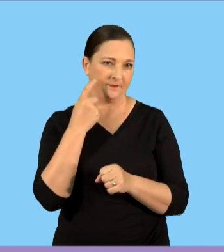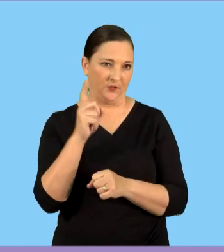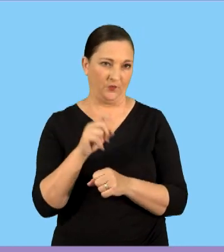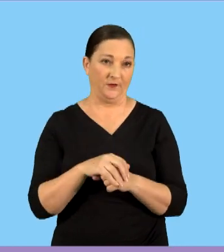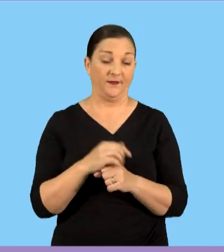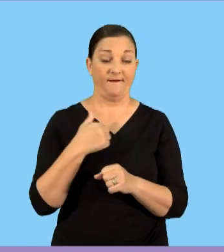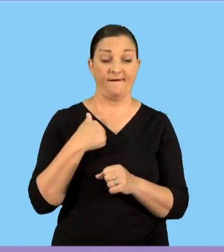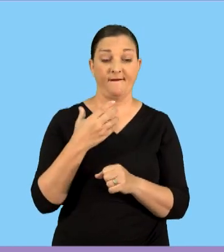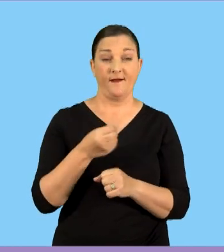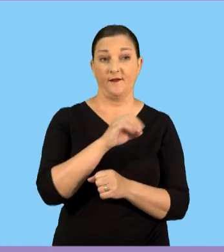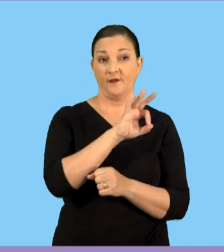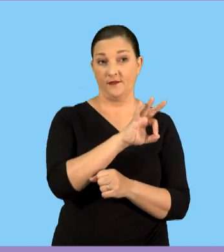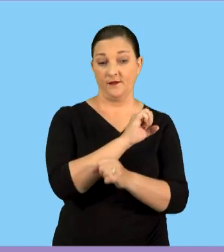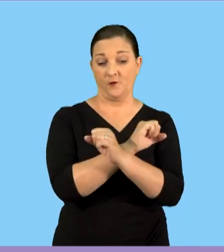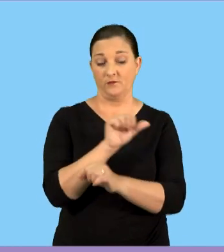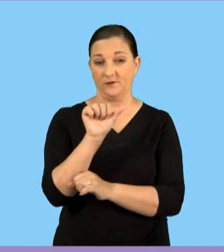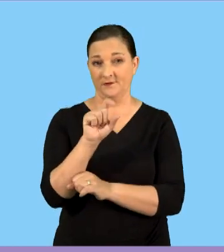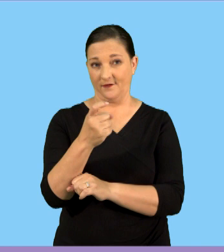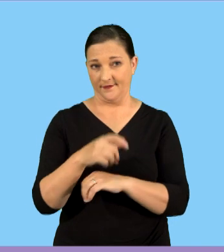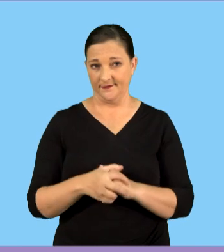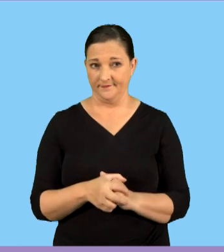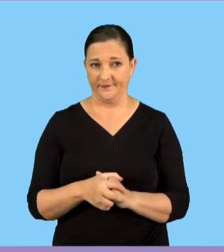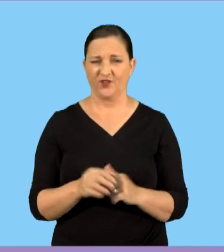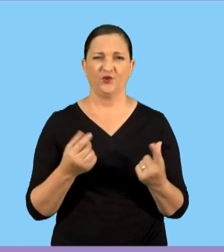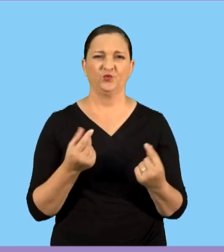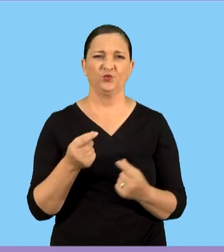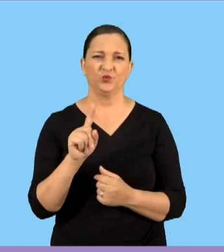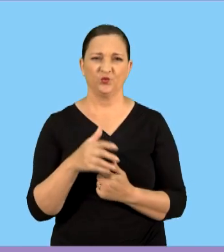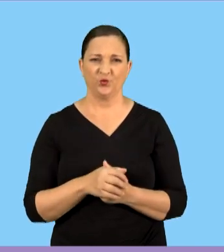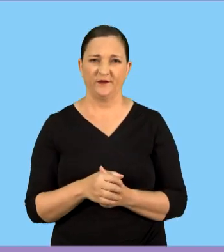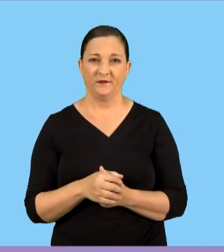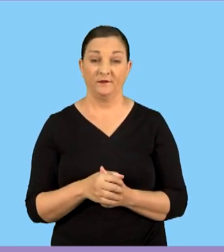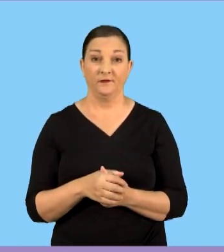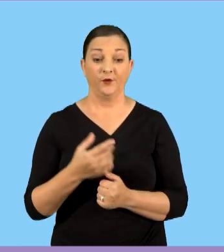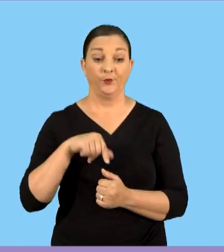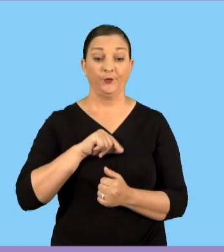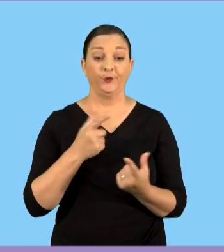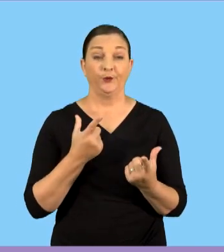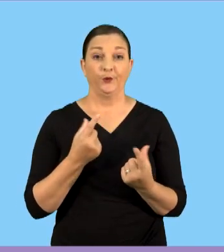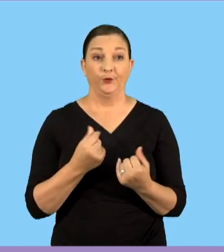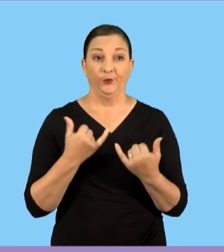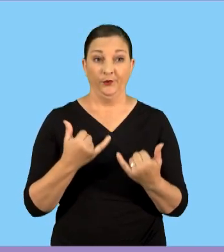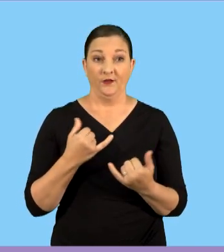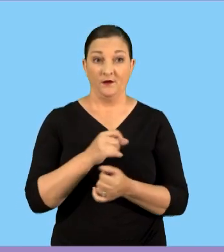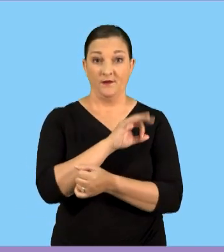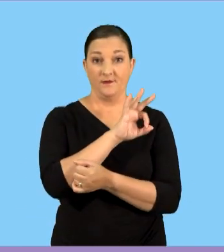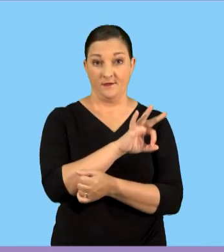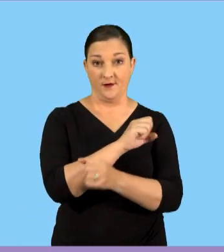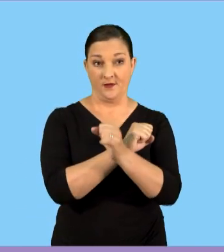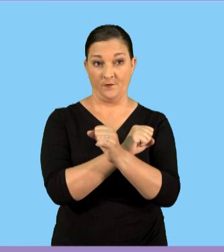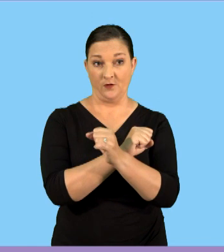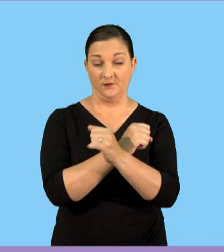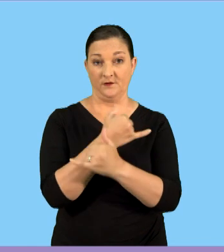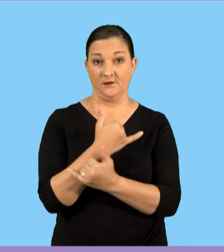3 multiplied by 6x. So what are we going to do here? We are going to multiply the integers. That is